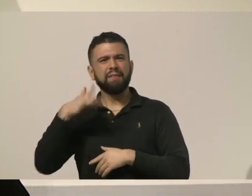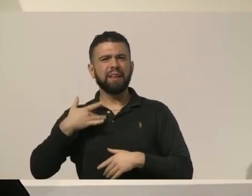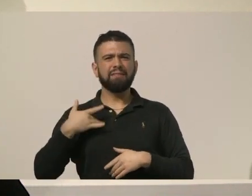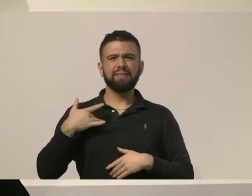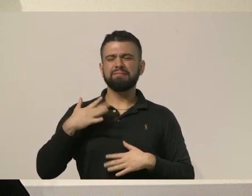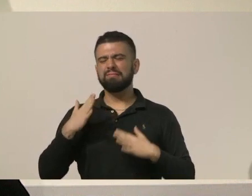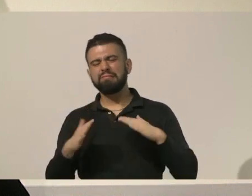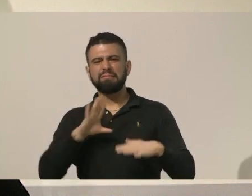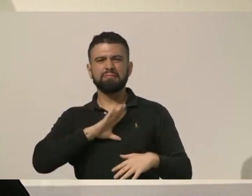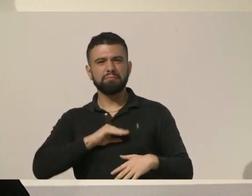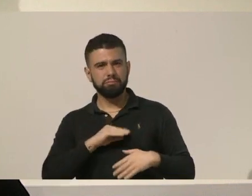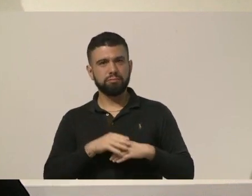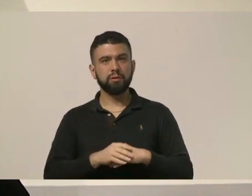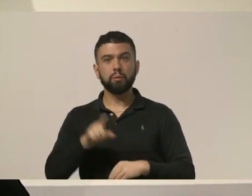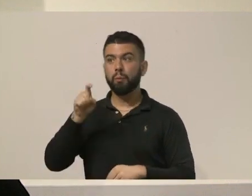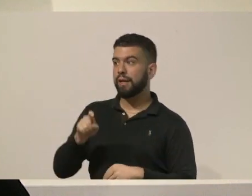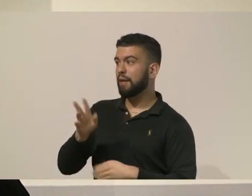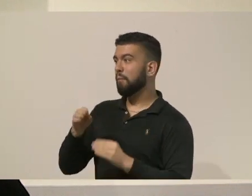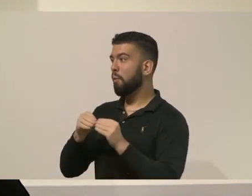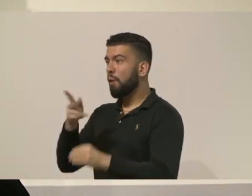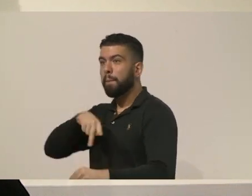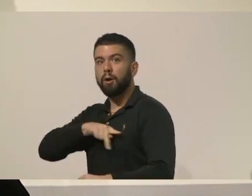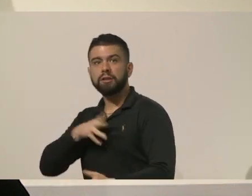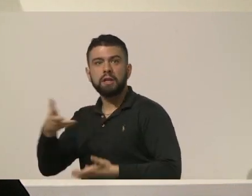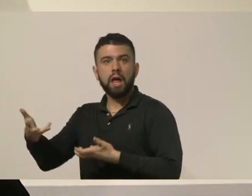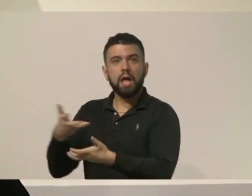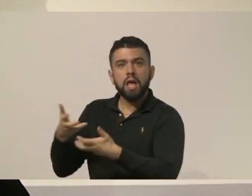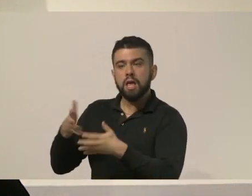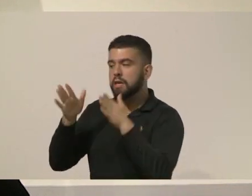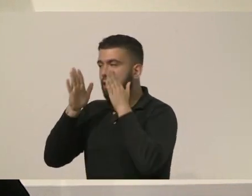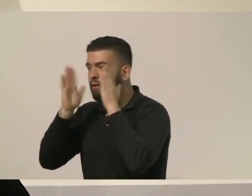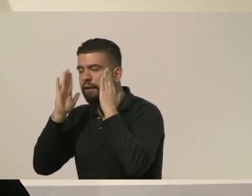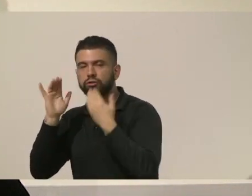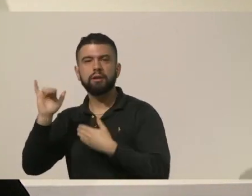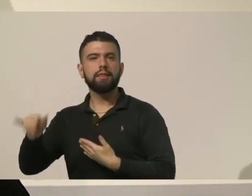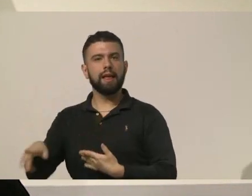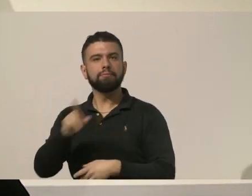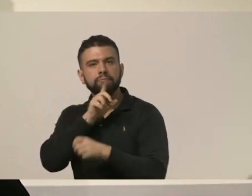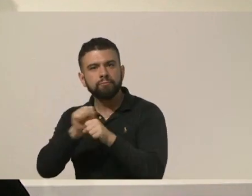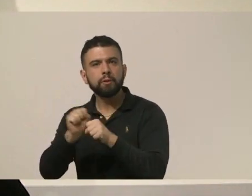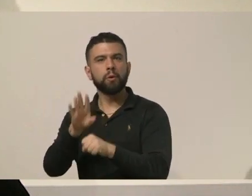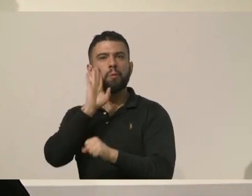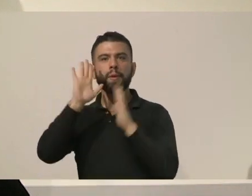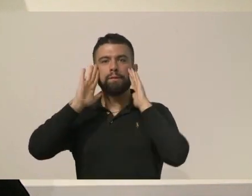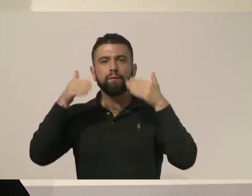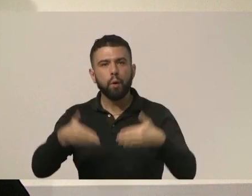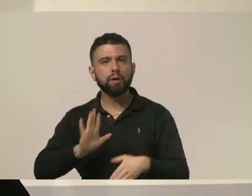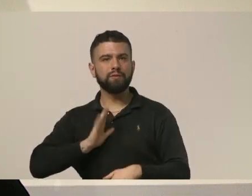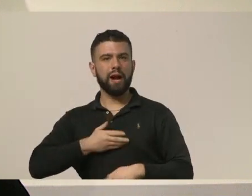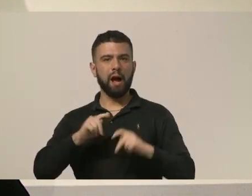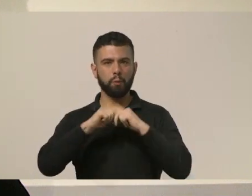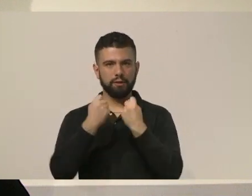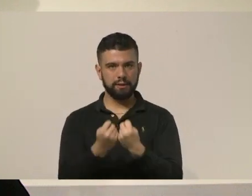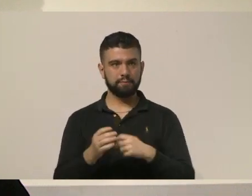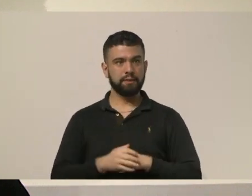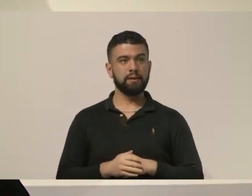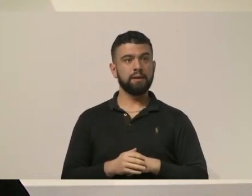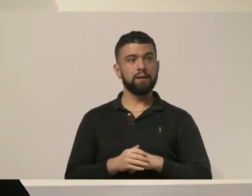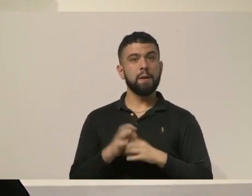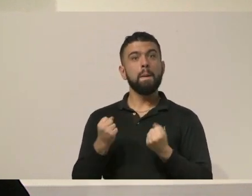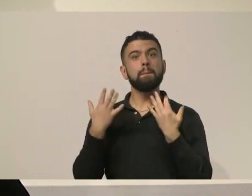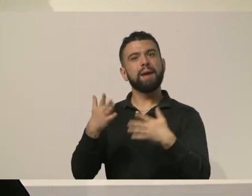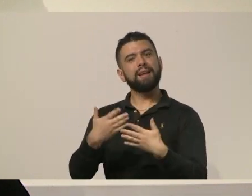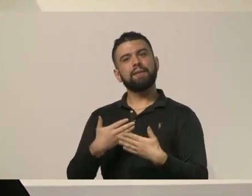working with them, more personalized attention, is really going to be a focus for us. In fact, many of my staff are not here